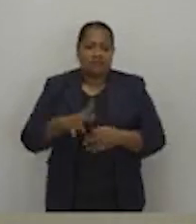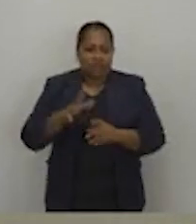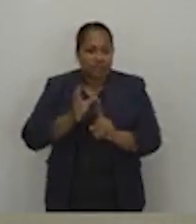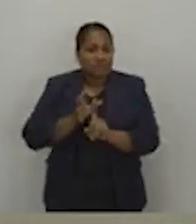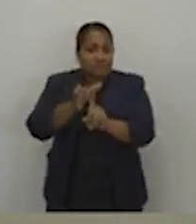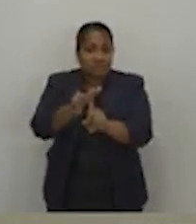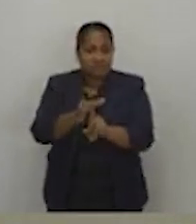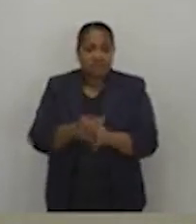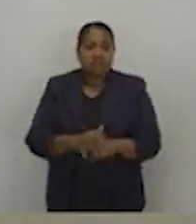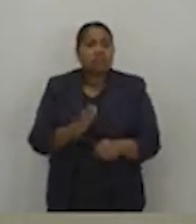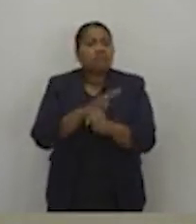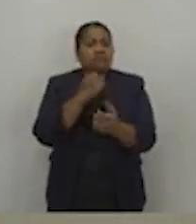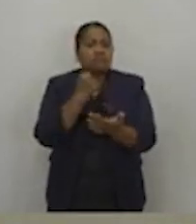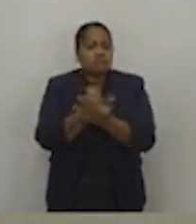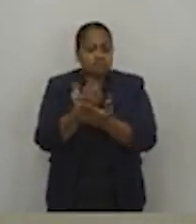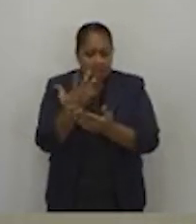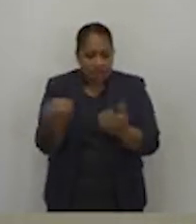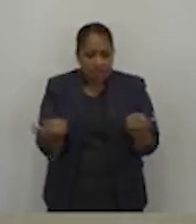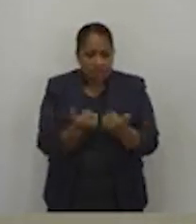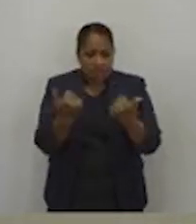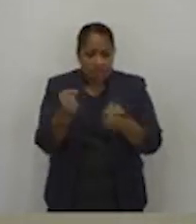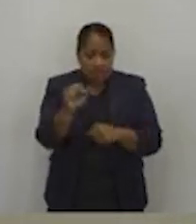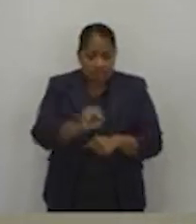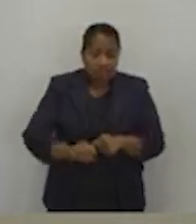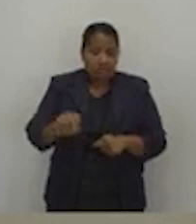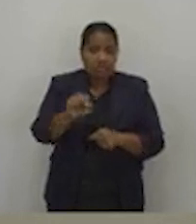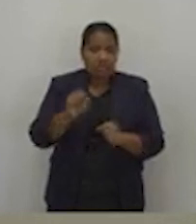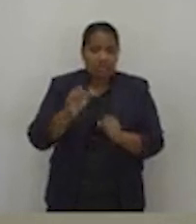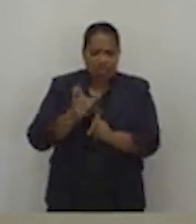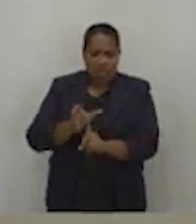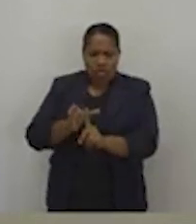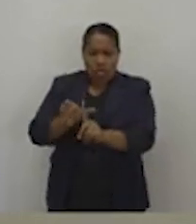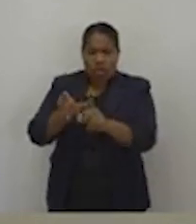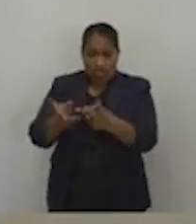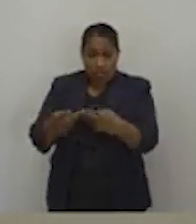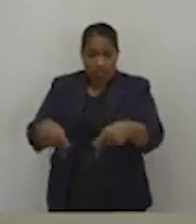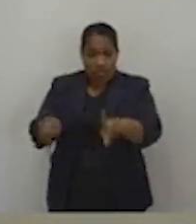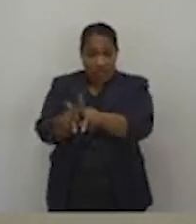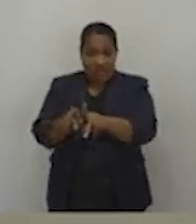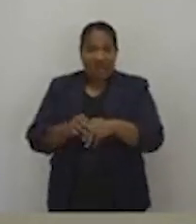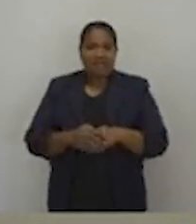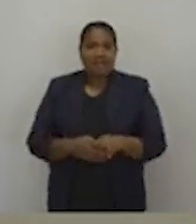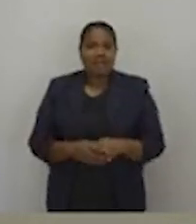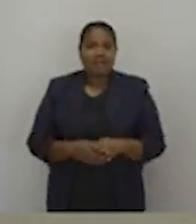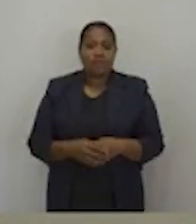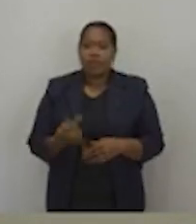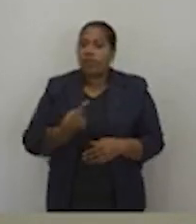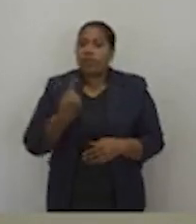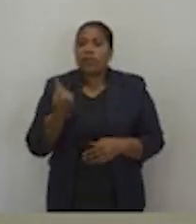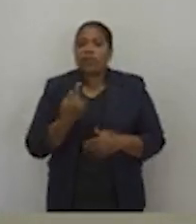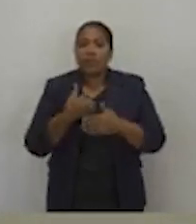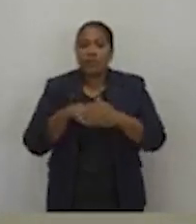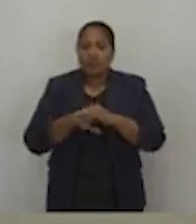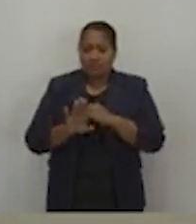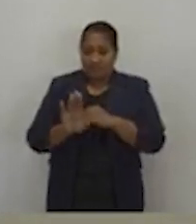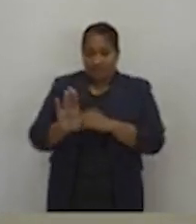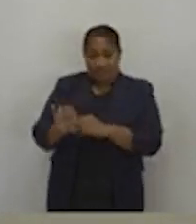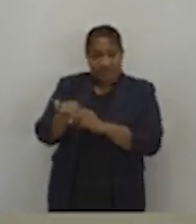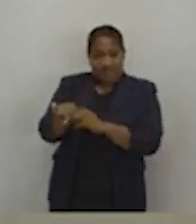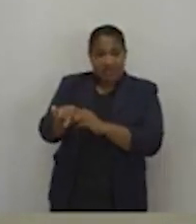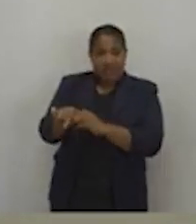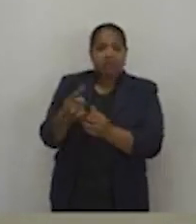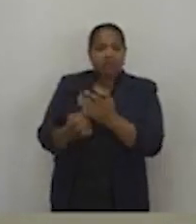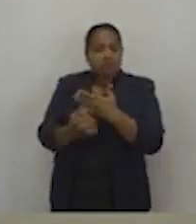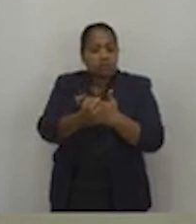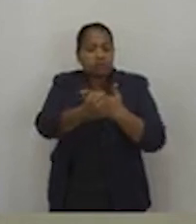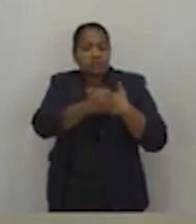To ensure we have adequate space in quarantine facilities, those currently in the quarantine periods will be securely ferried